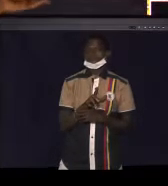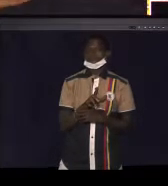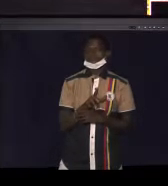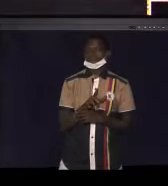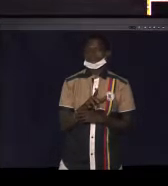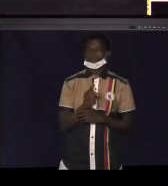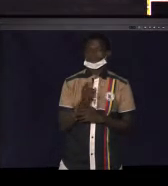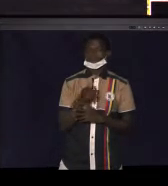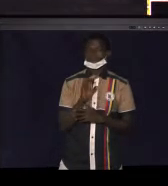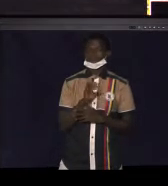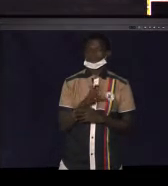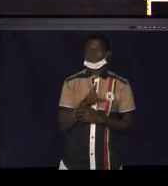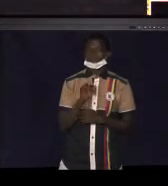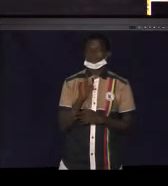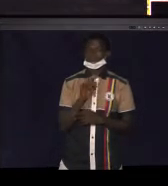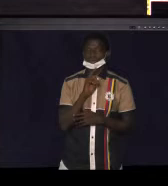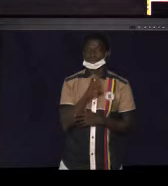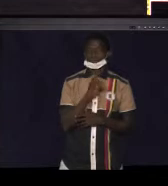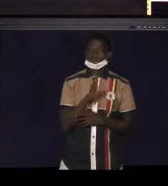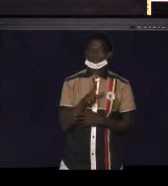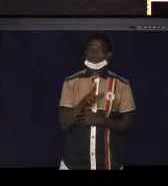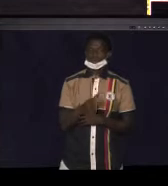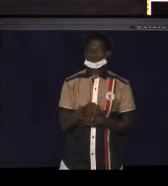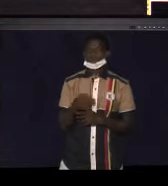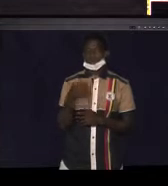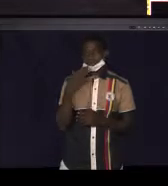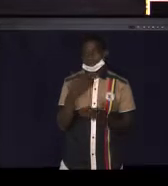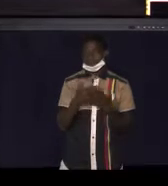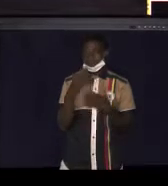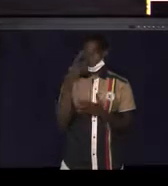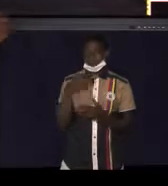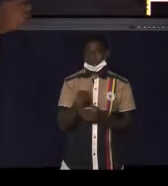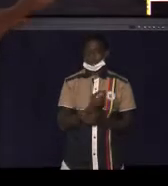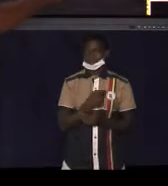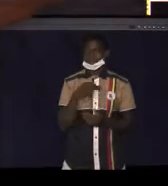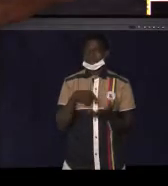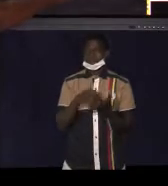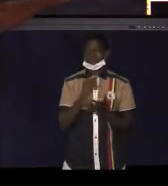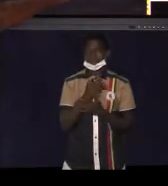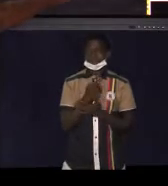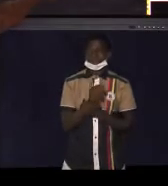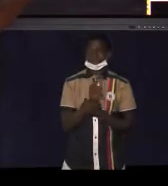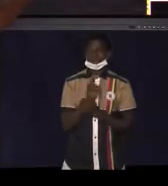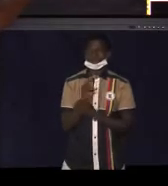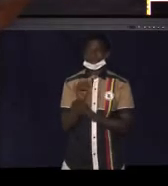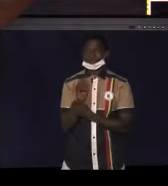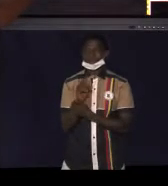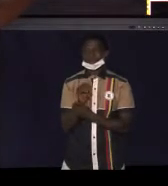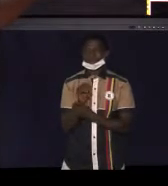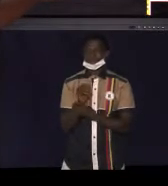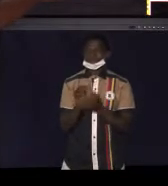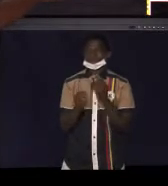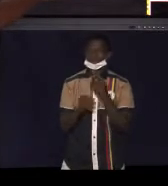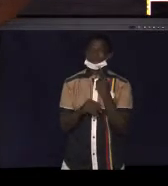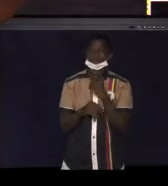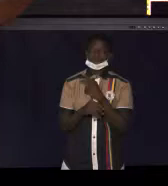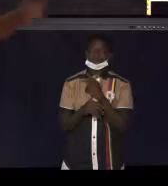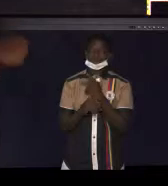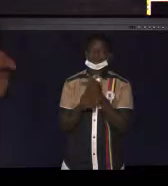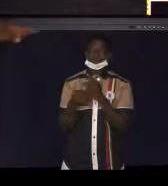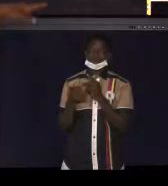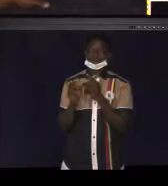100 centiliter is 1 liter. Luckily for us, this is the unit, this is the tens, and this is the 100. This